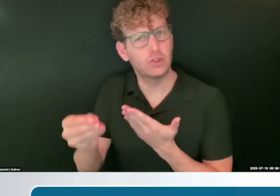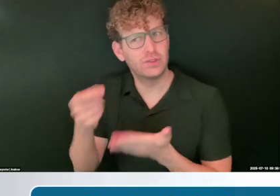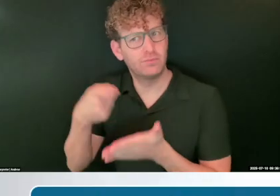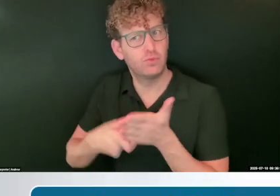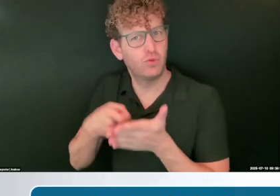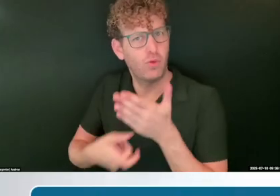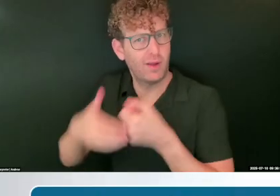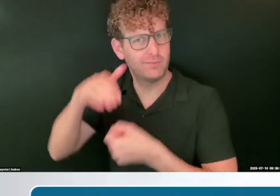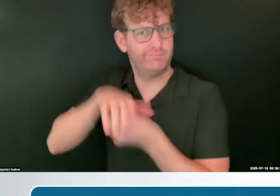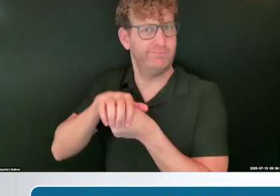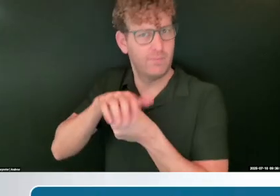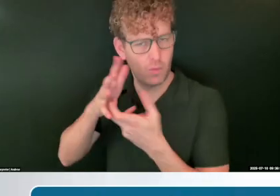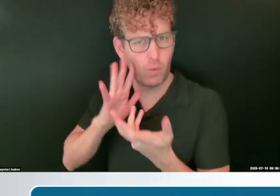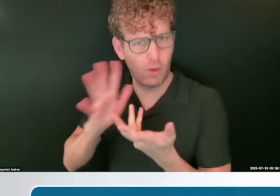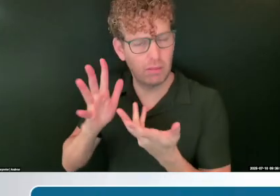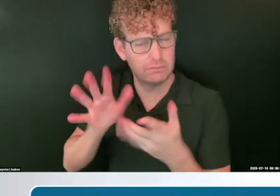further align the programs.